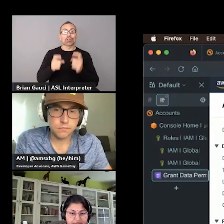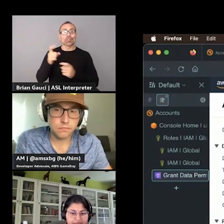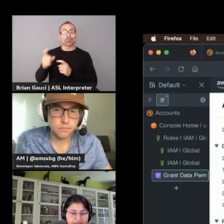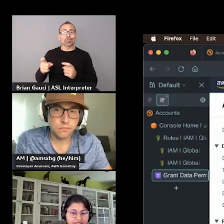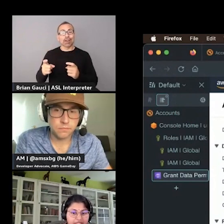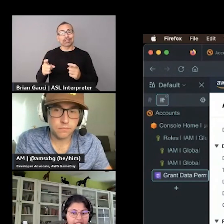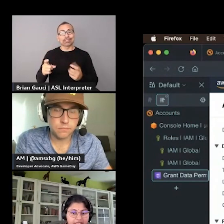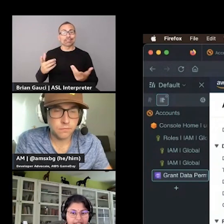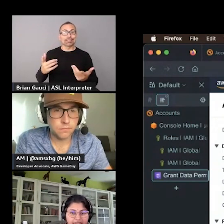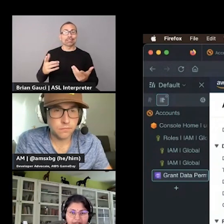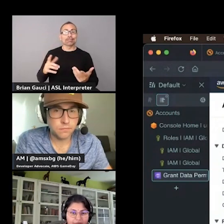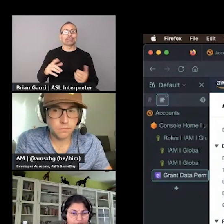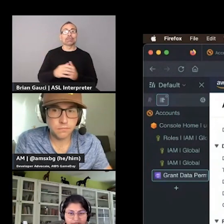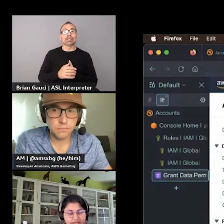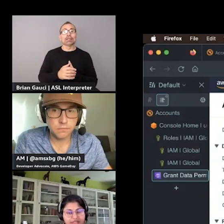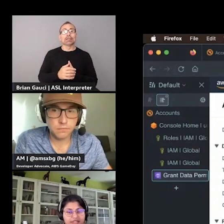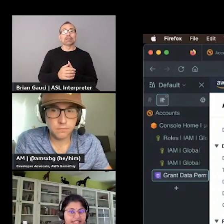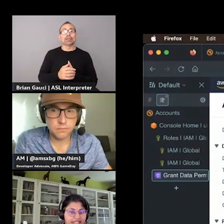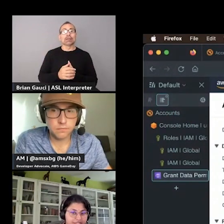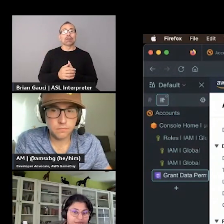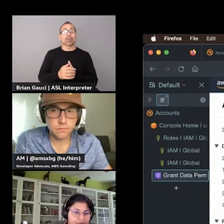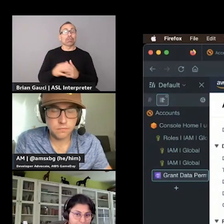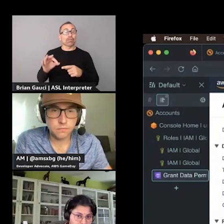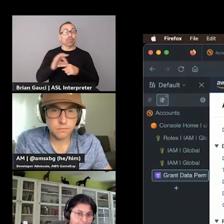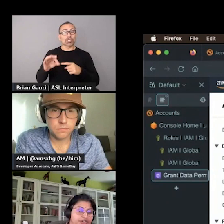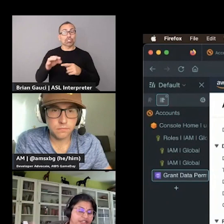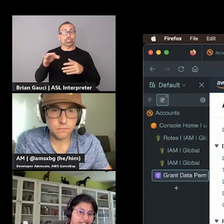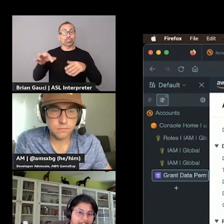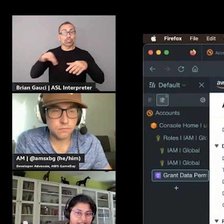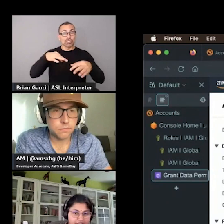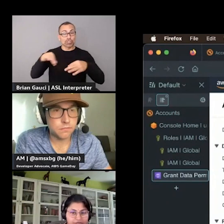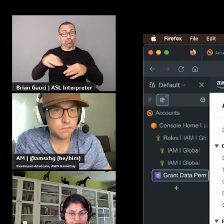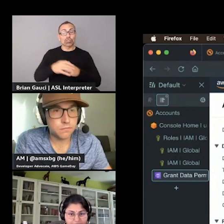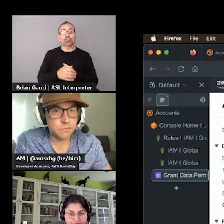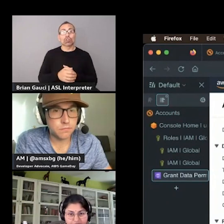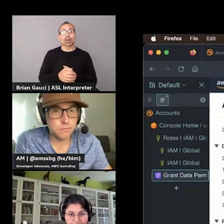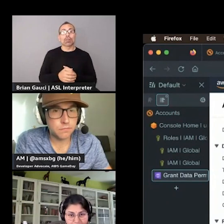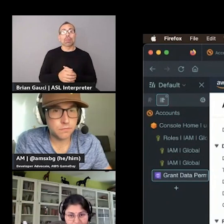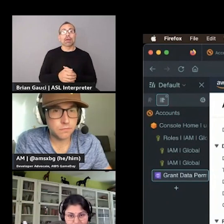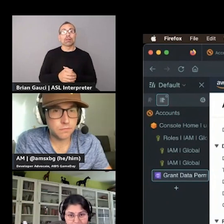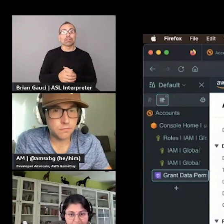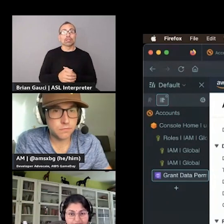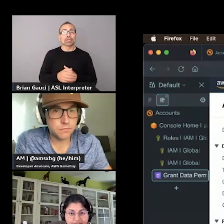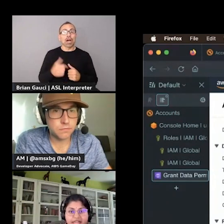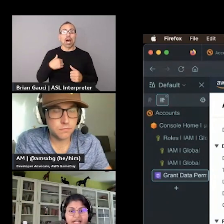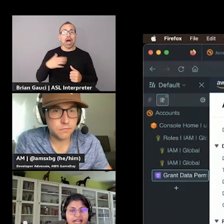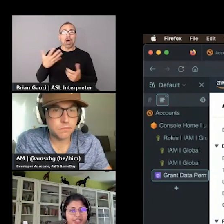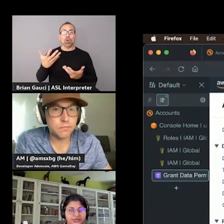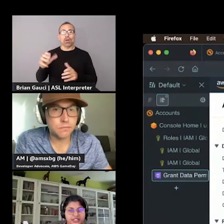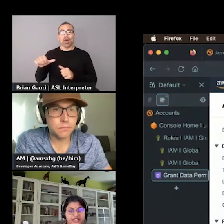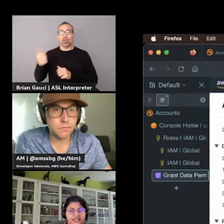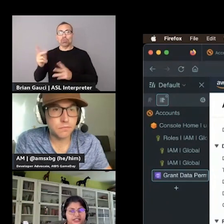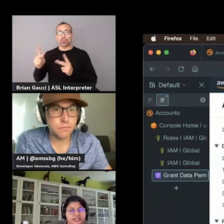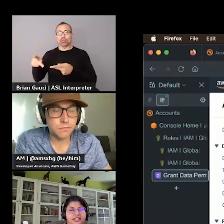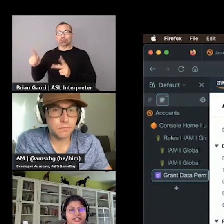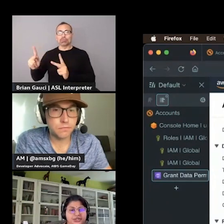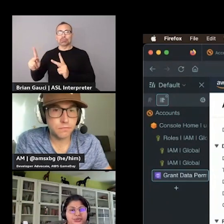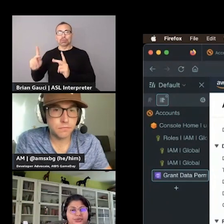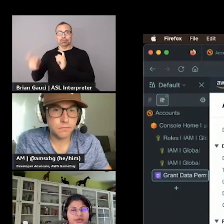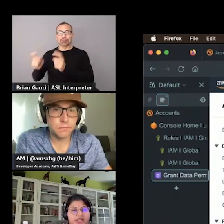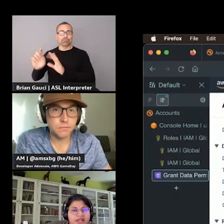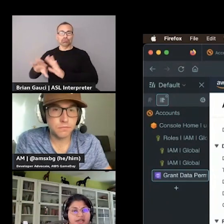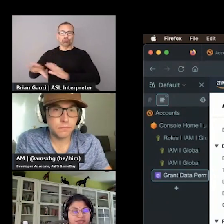database. And I don't want analyst to further grant this to anybody, leave this blank. And you see that this is